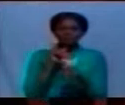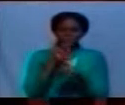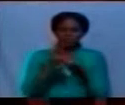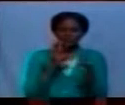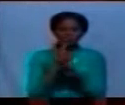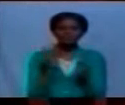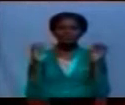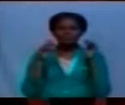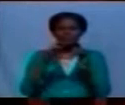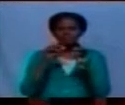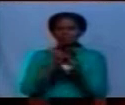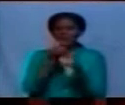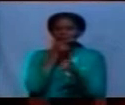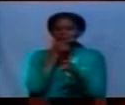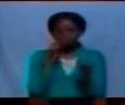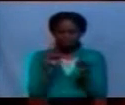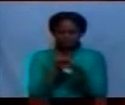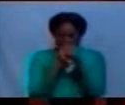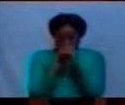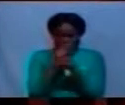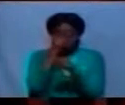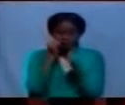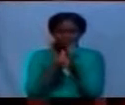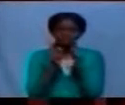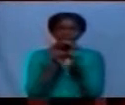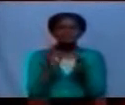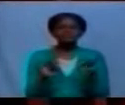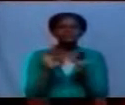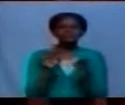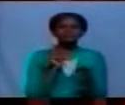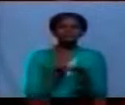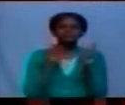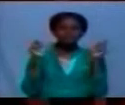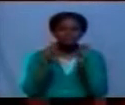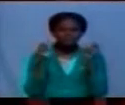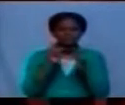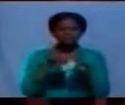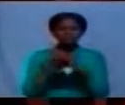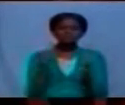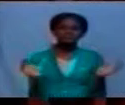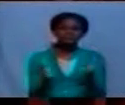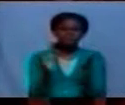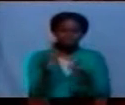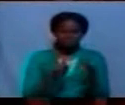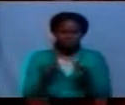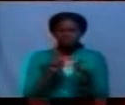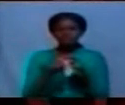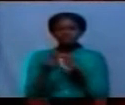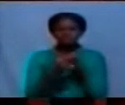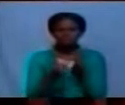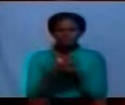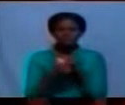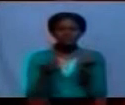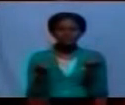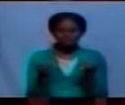Milan. And then they decided and realized that it was important that we celebrate the aspect of encouraging the public to save. Now, if you